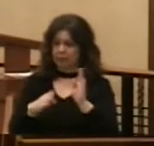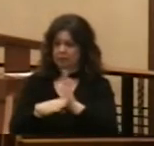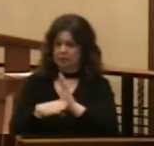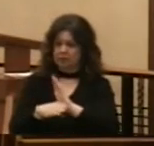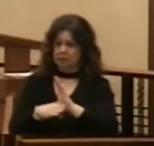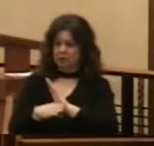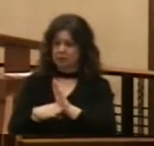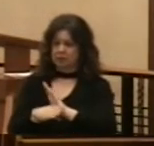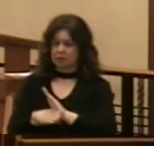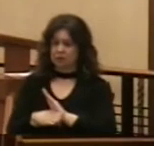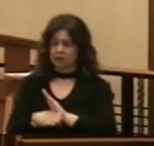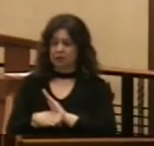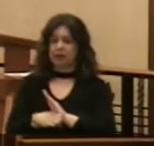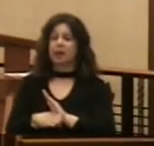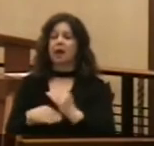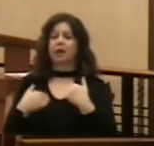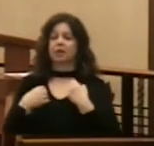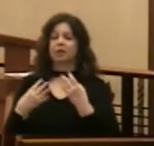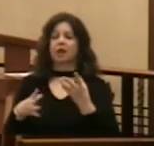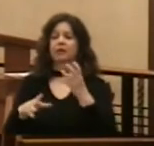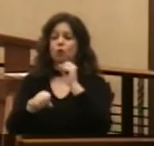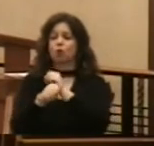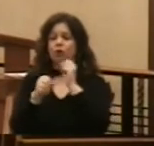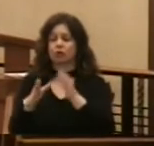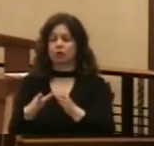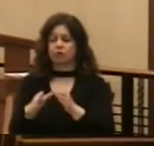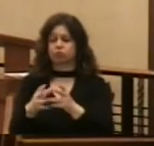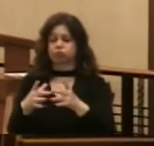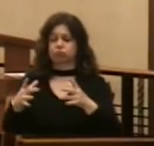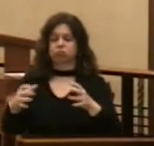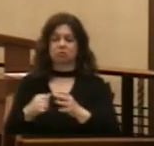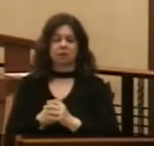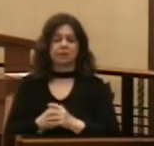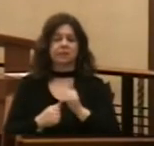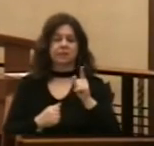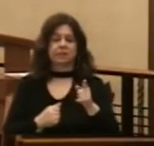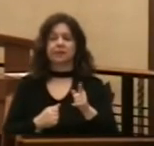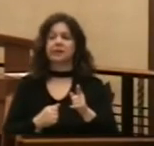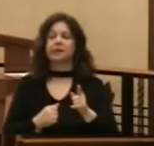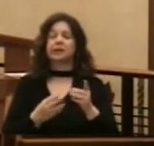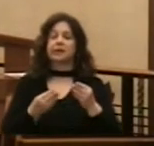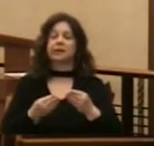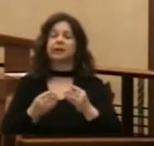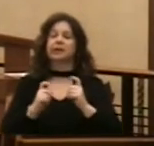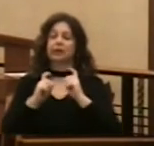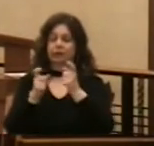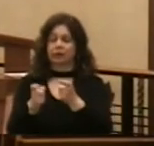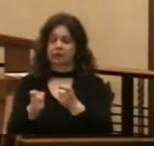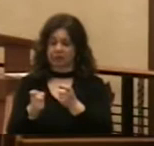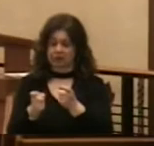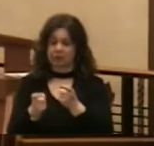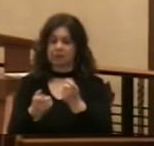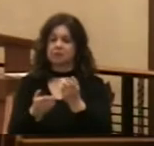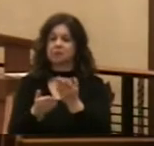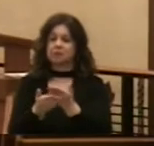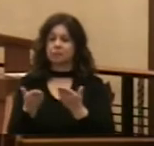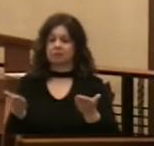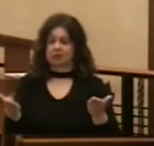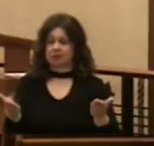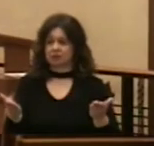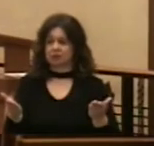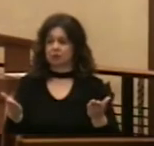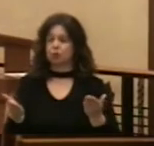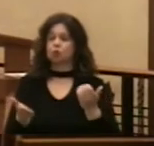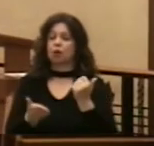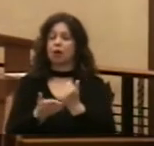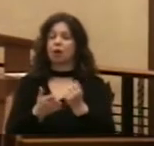people? Did he give some of his fortune away to people who might benefit and get a hand up in times that they